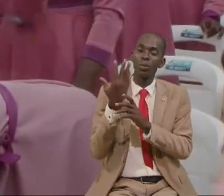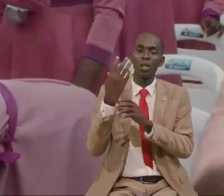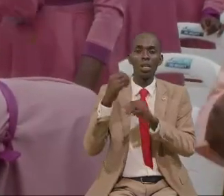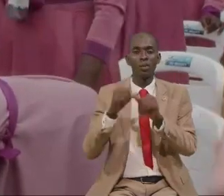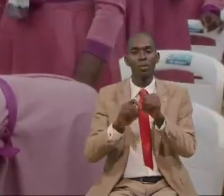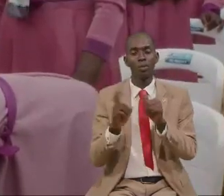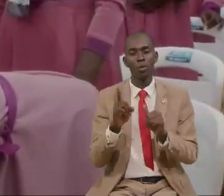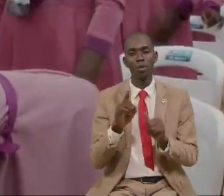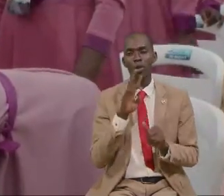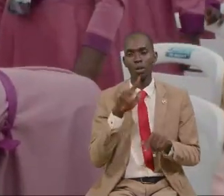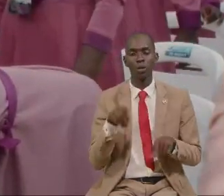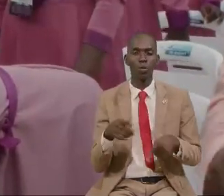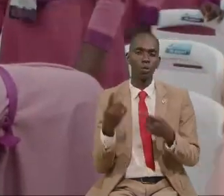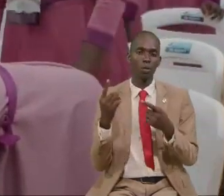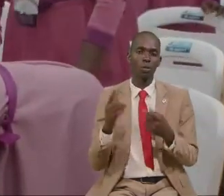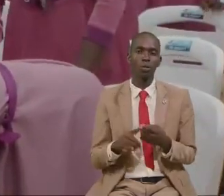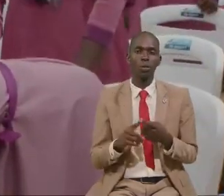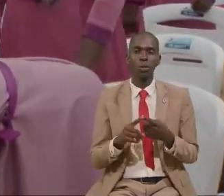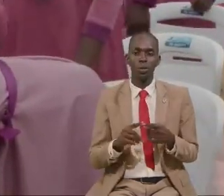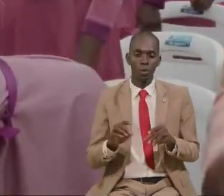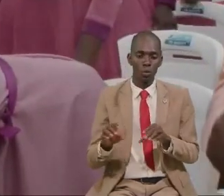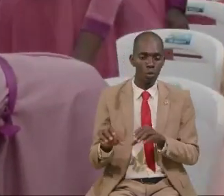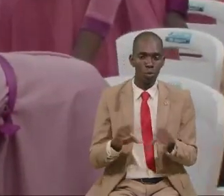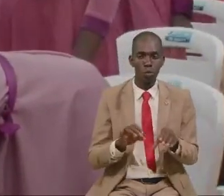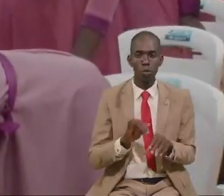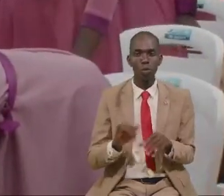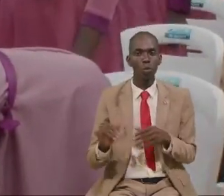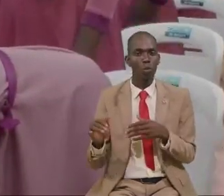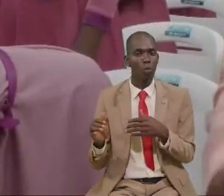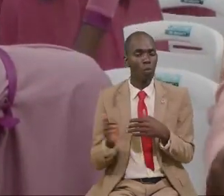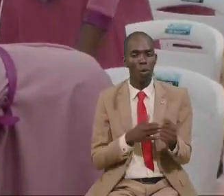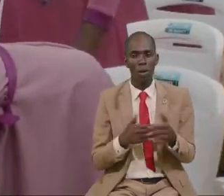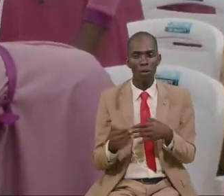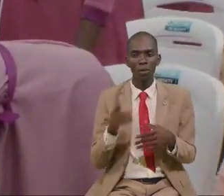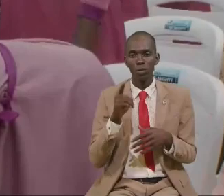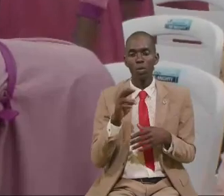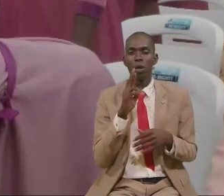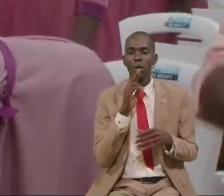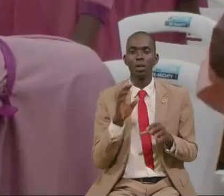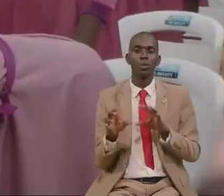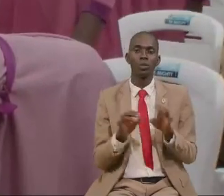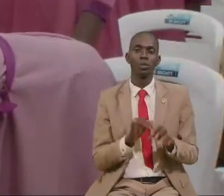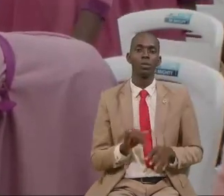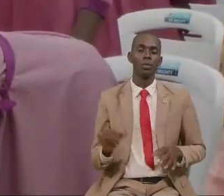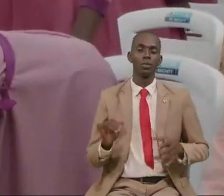going, doing whatever you are doing.